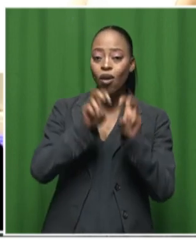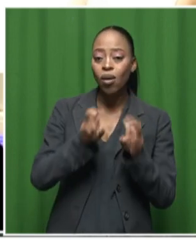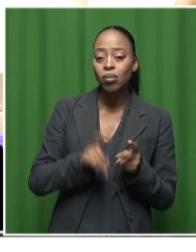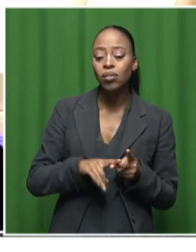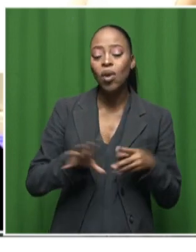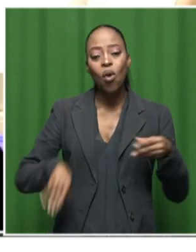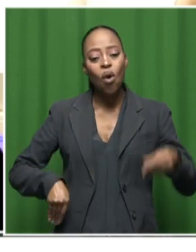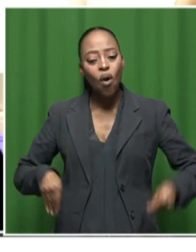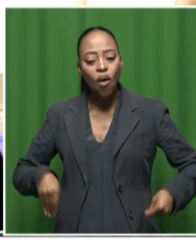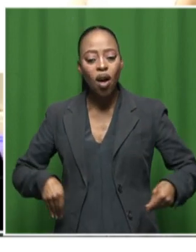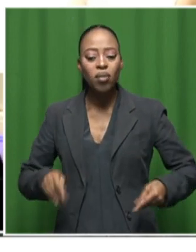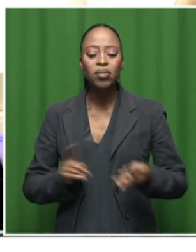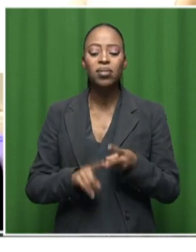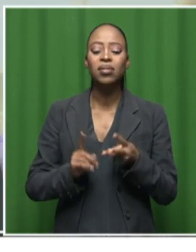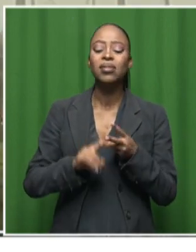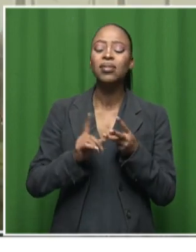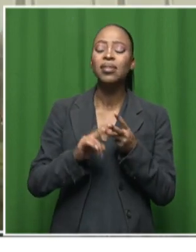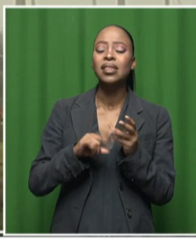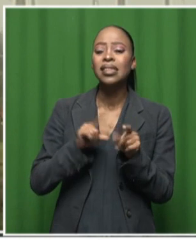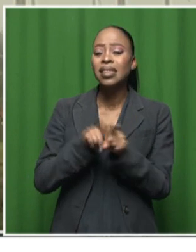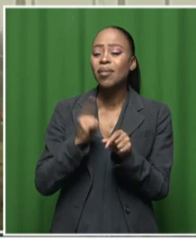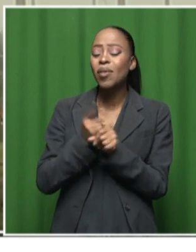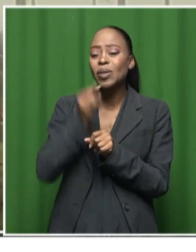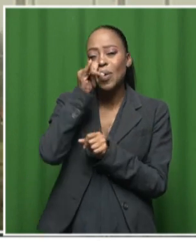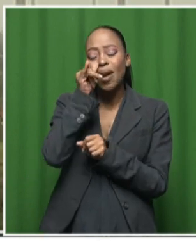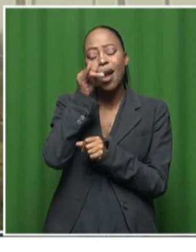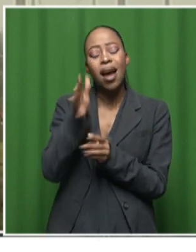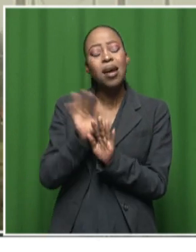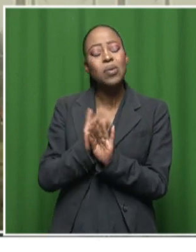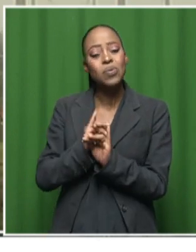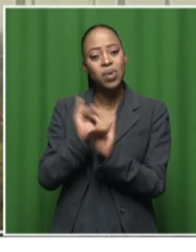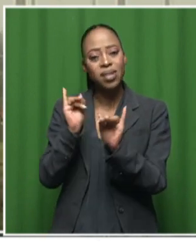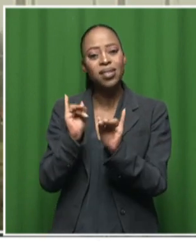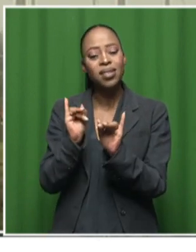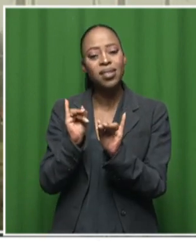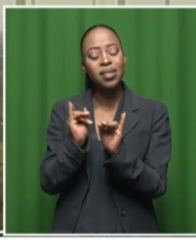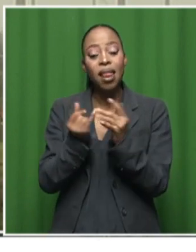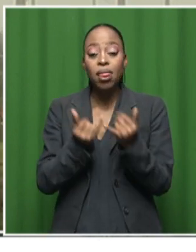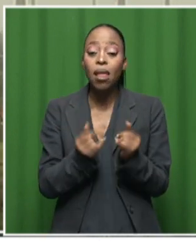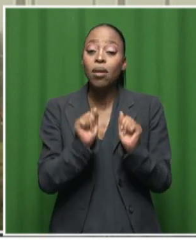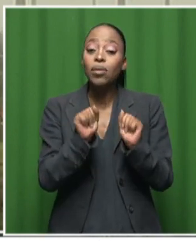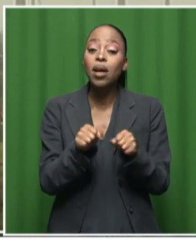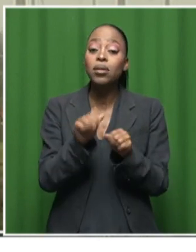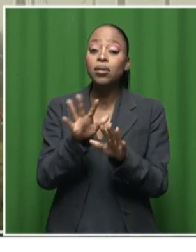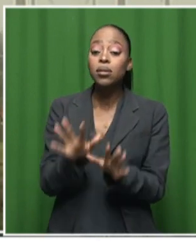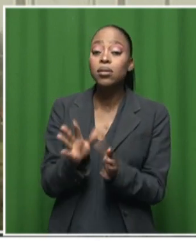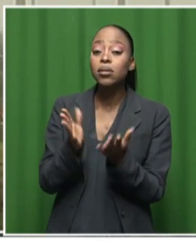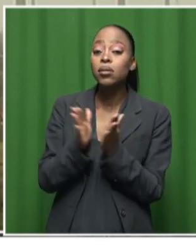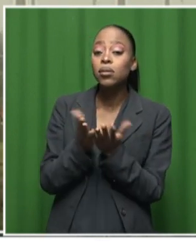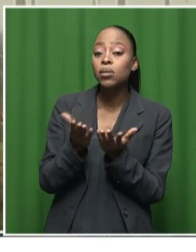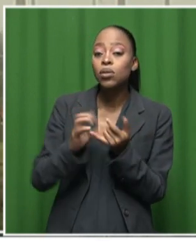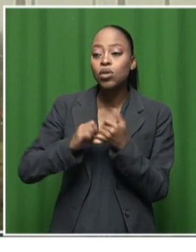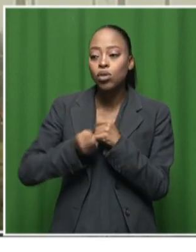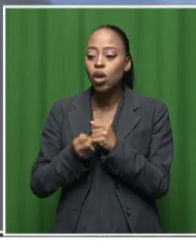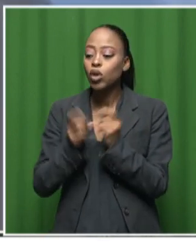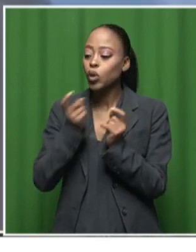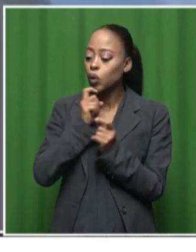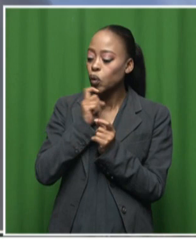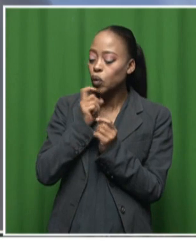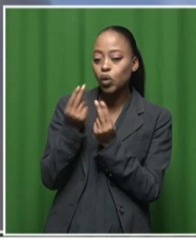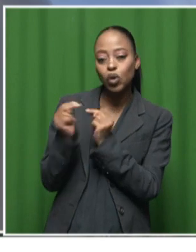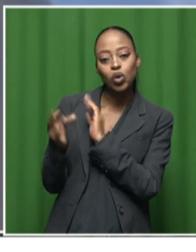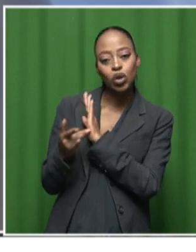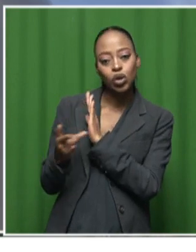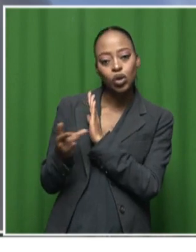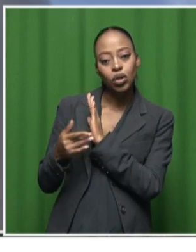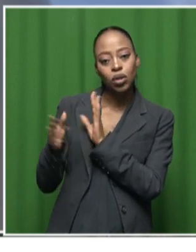corruption, because, to a large degree, because of the crime. So even if we evolve into new technology